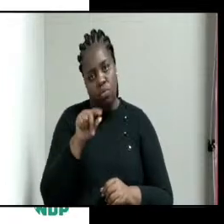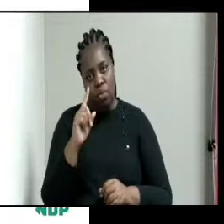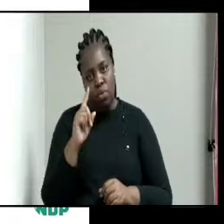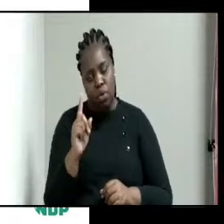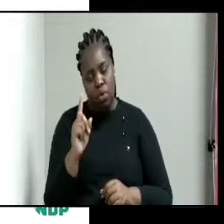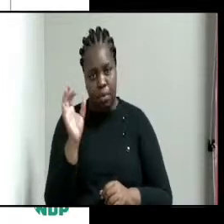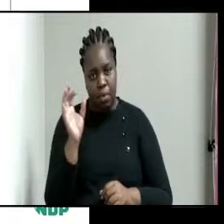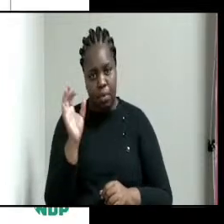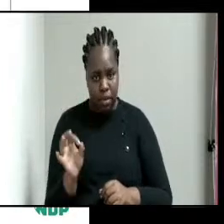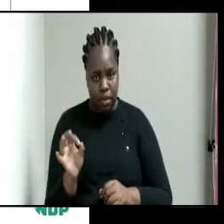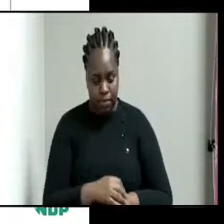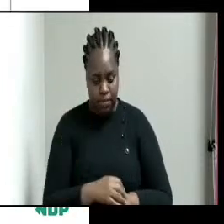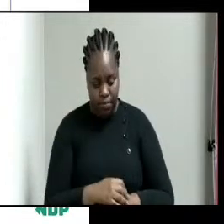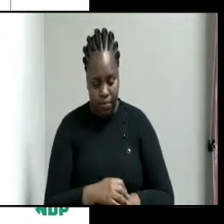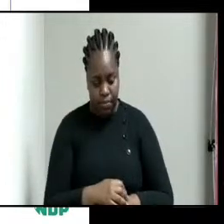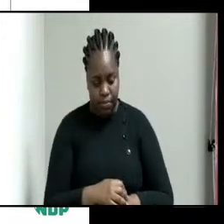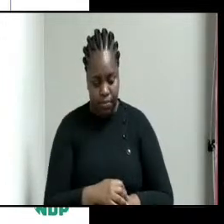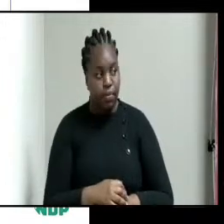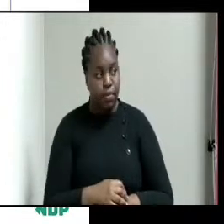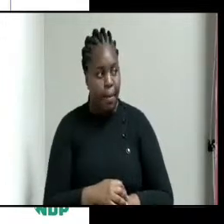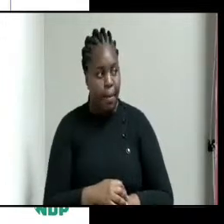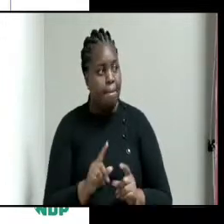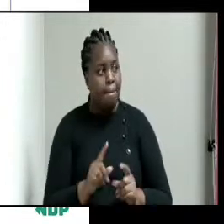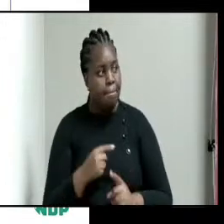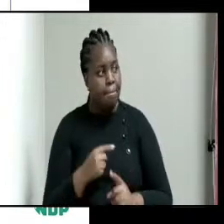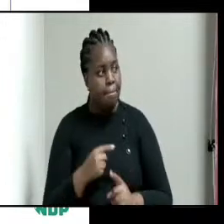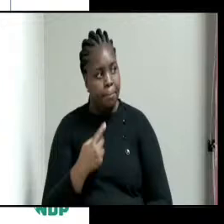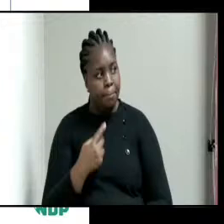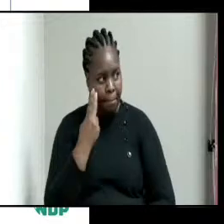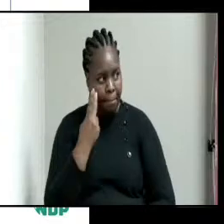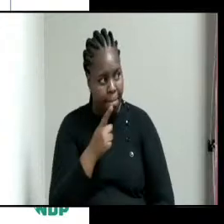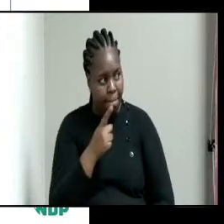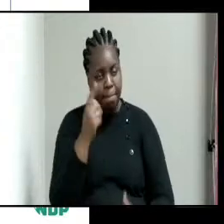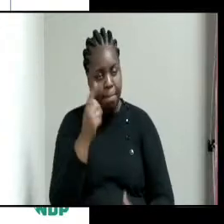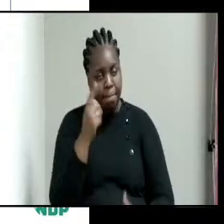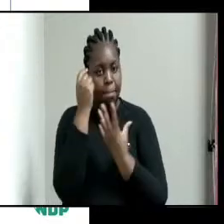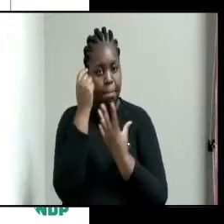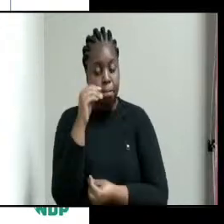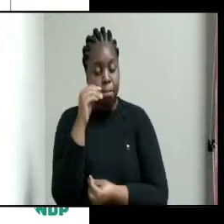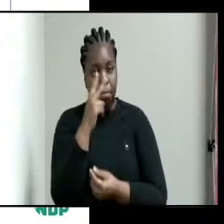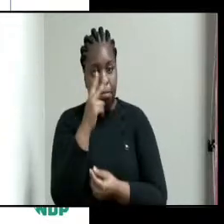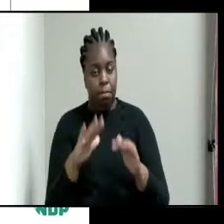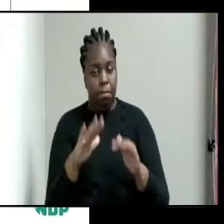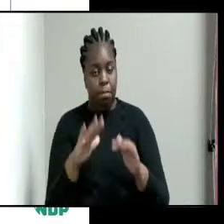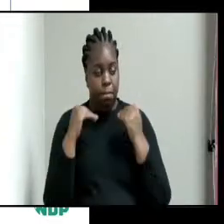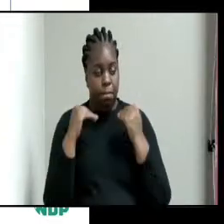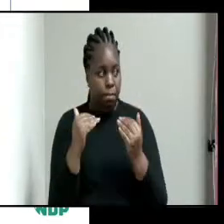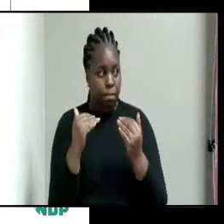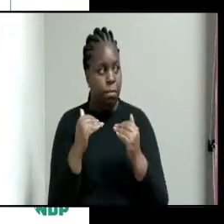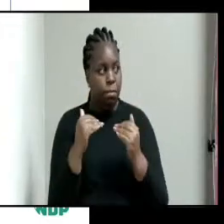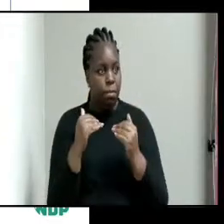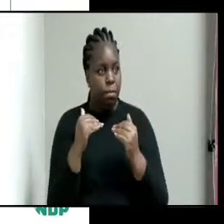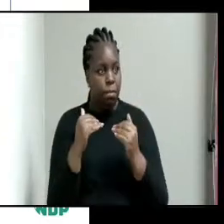that 62.1%. And also we see that the intensity of poverty is quite high at